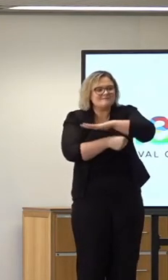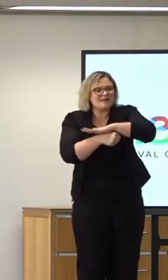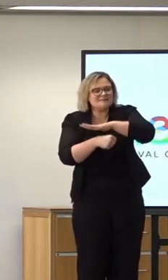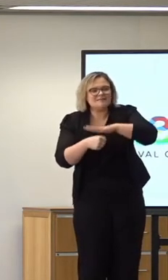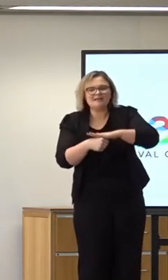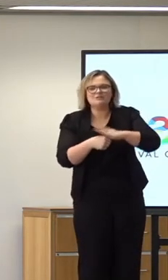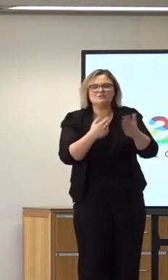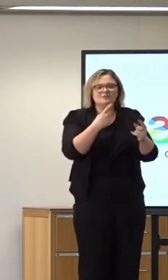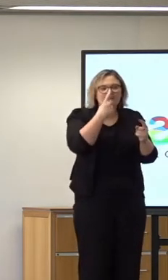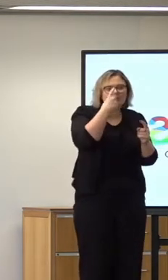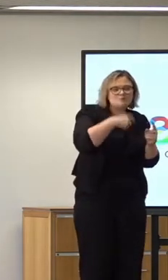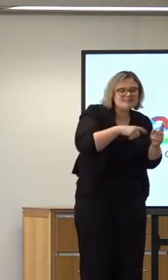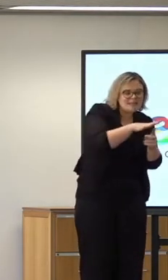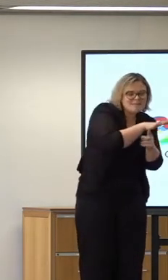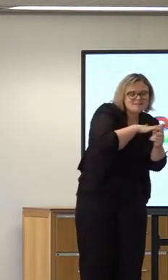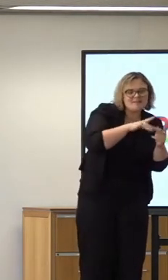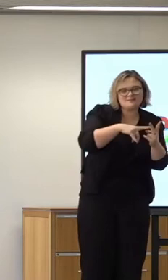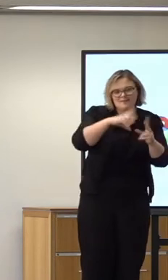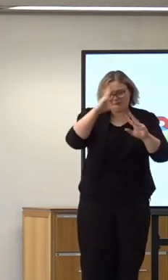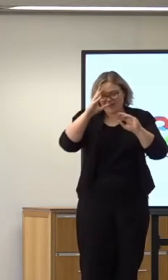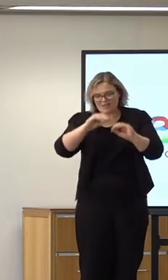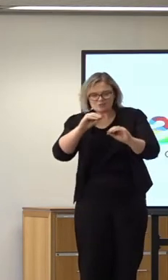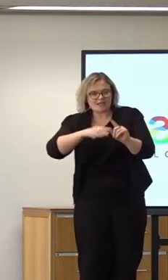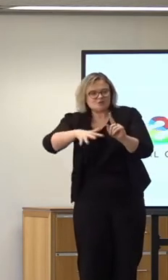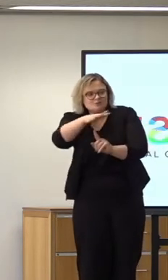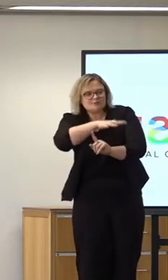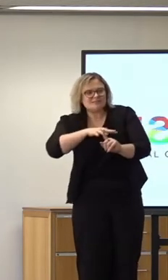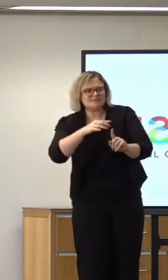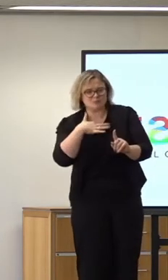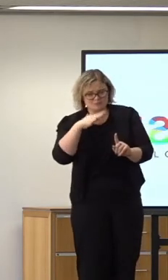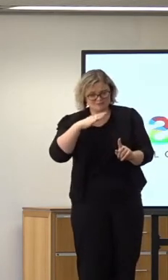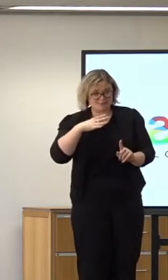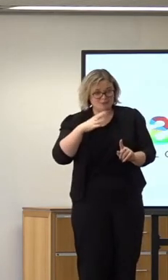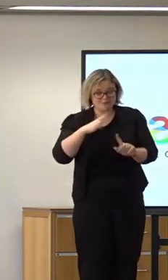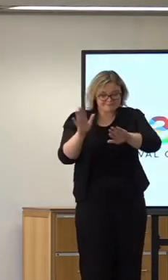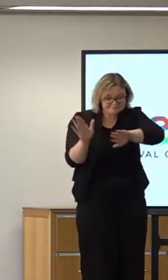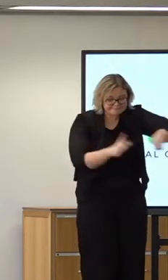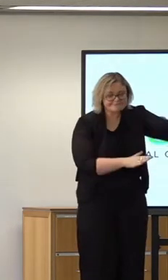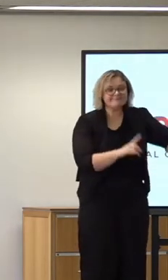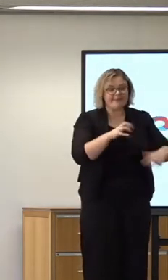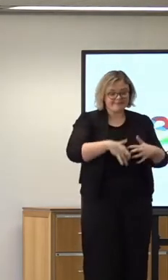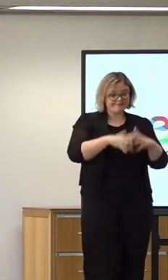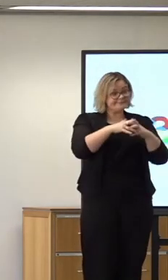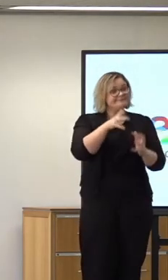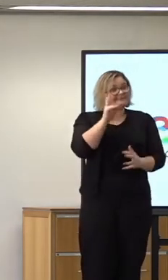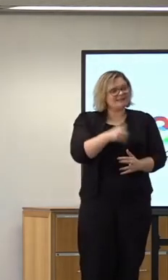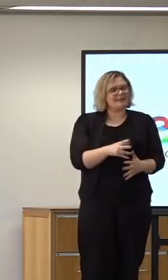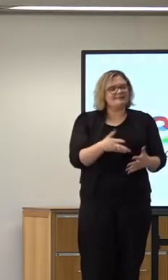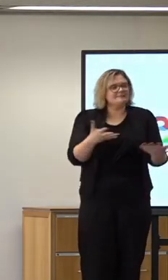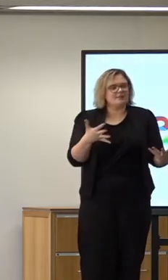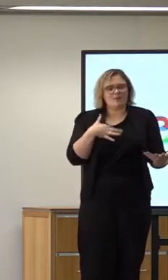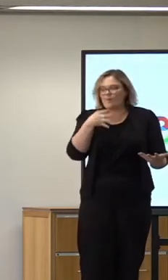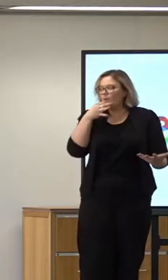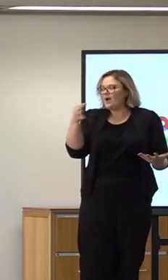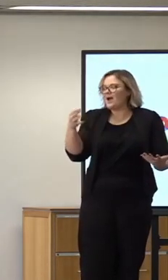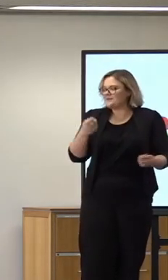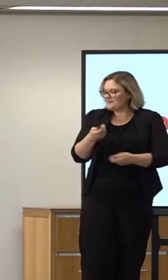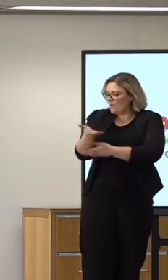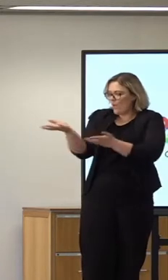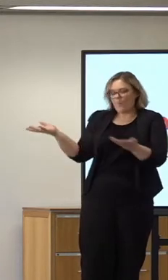educational institutions. Do we need to start again? And this is a question I'll throw out to all of you as